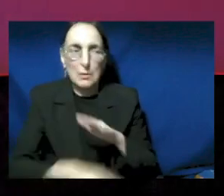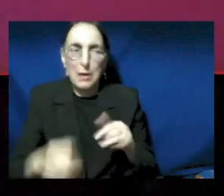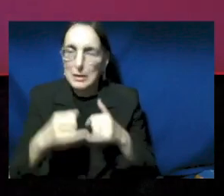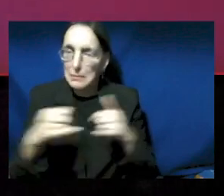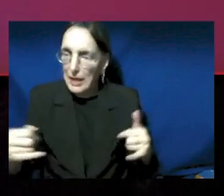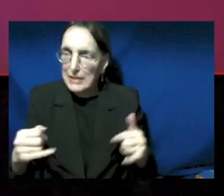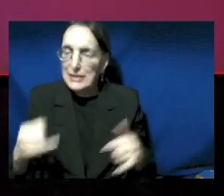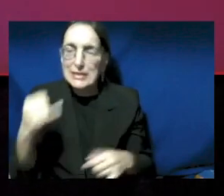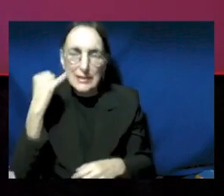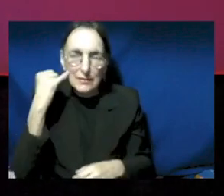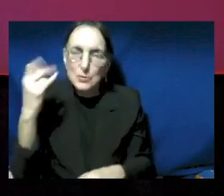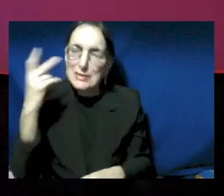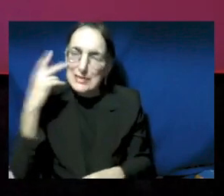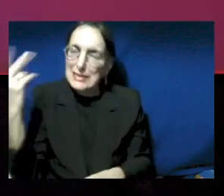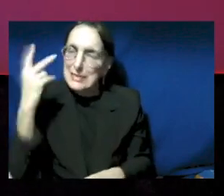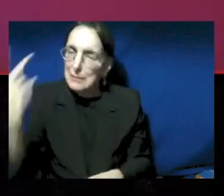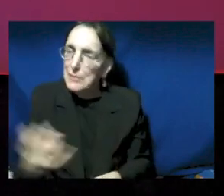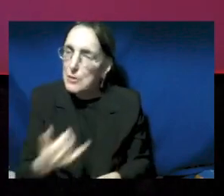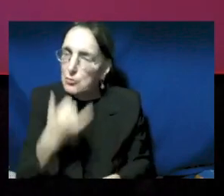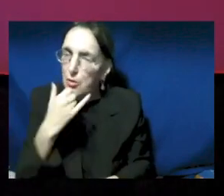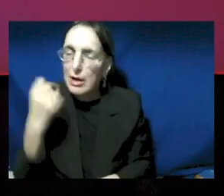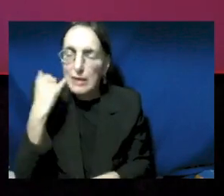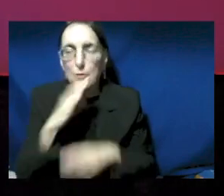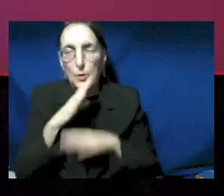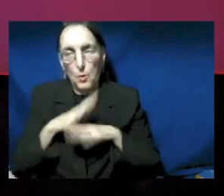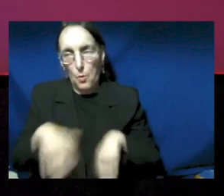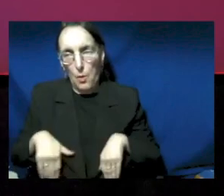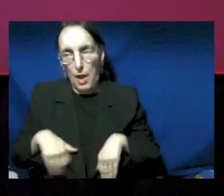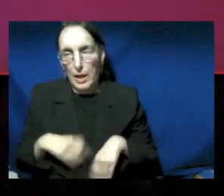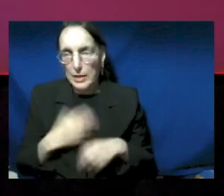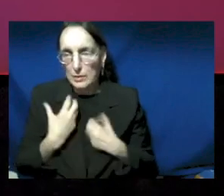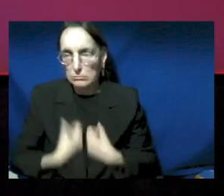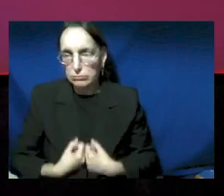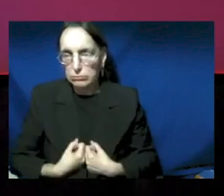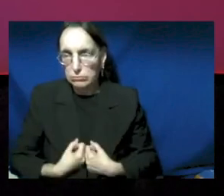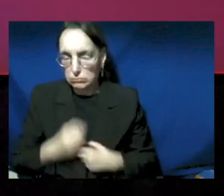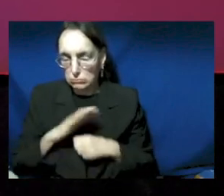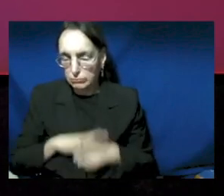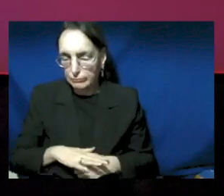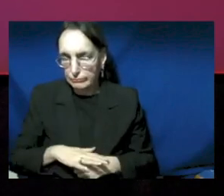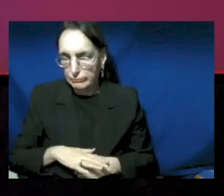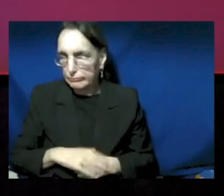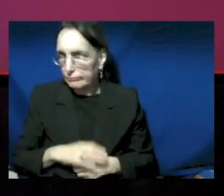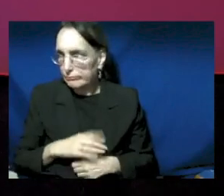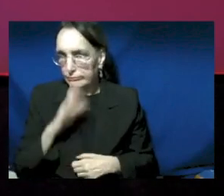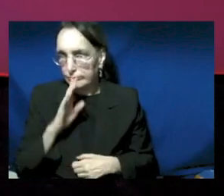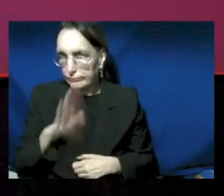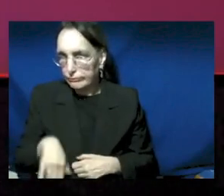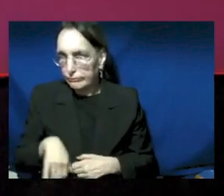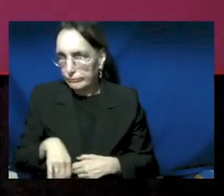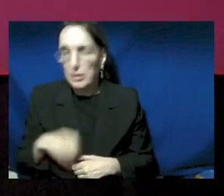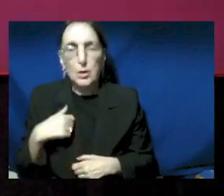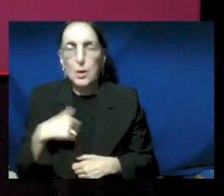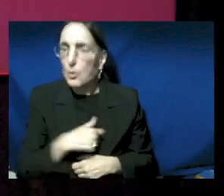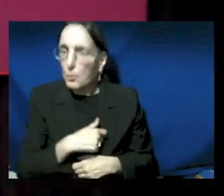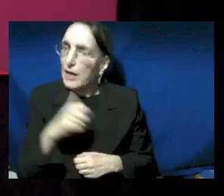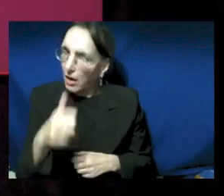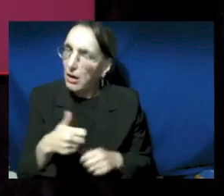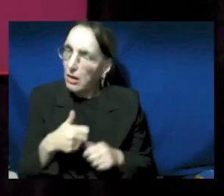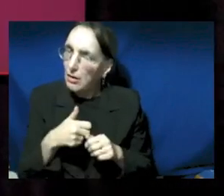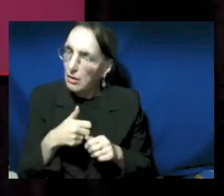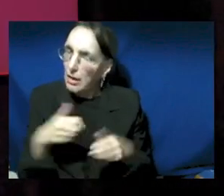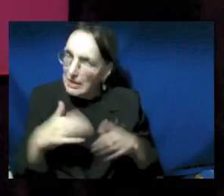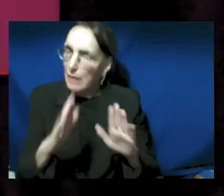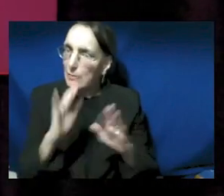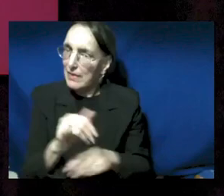when we're quiet or we're silent around it, we are complicit where we're not speaking to it, where we're seeing